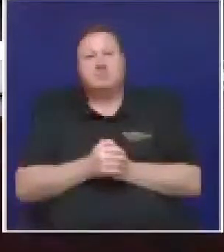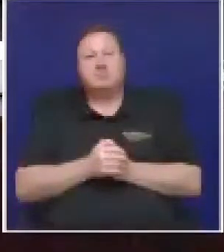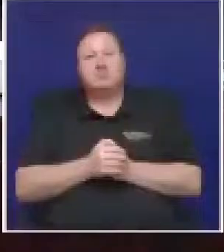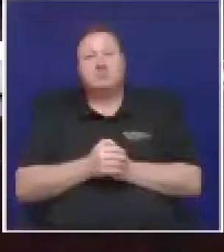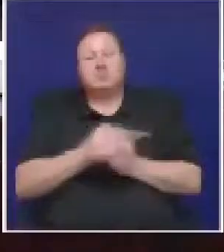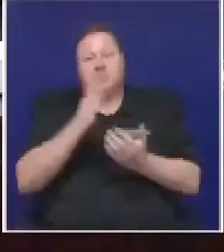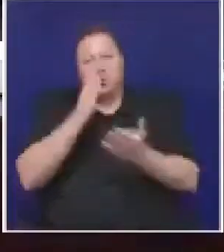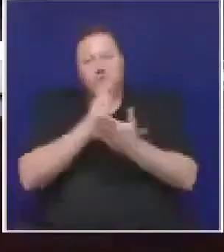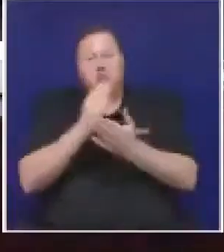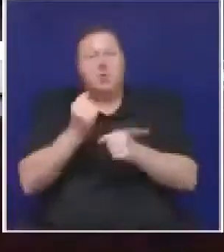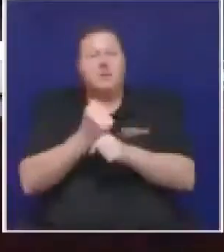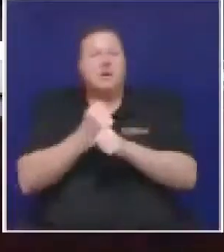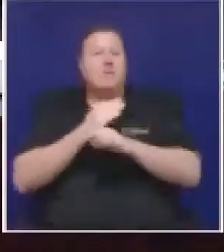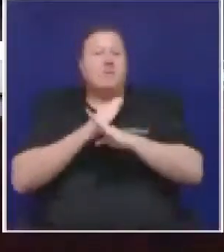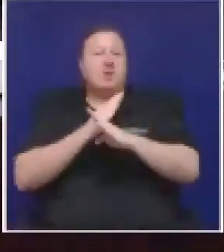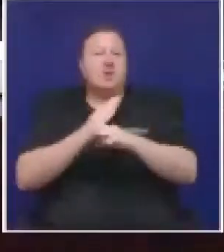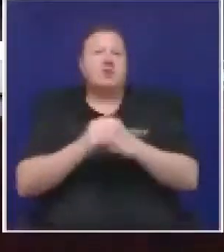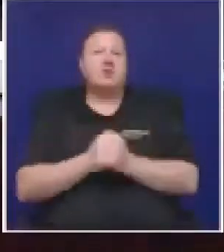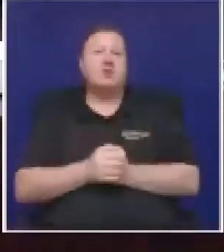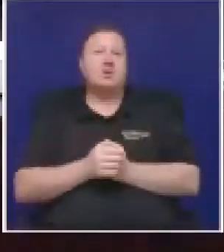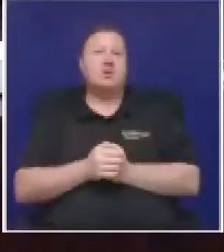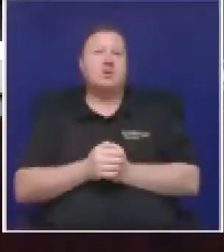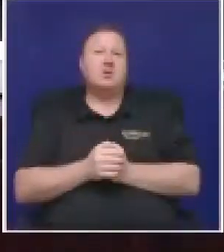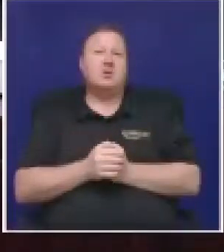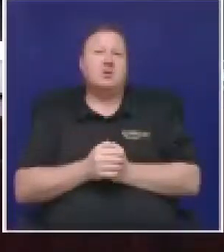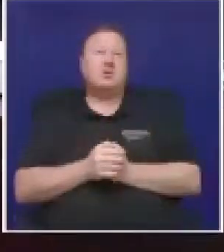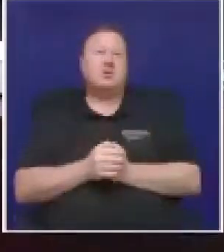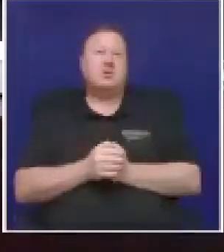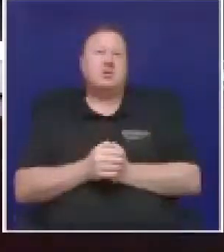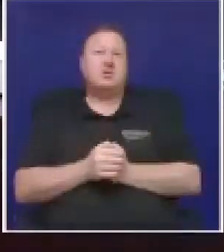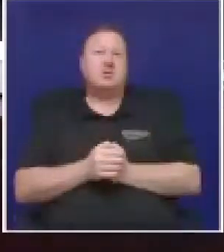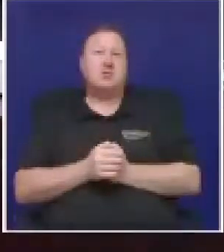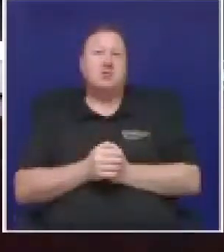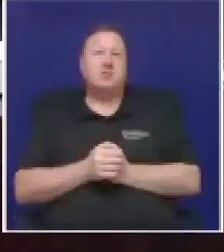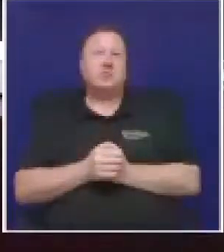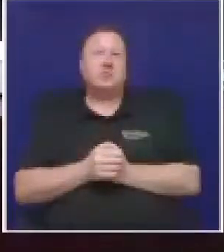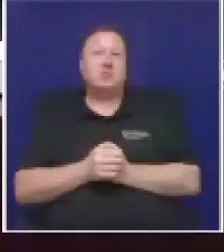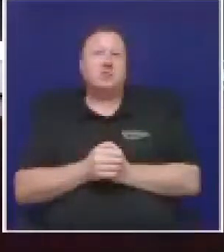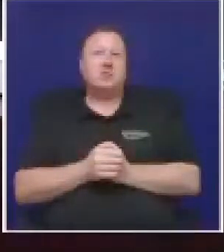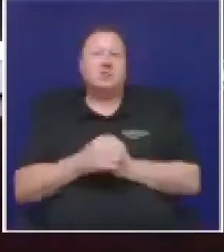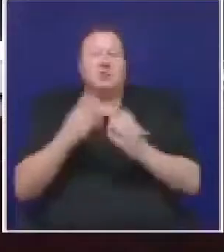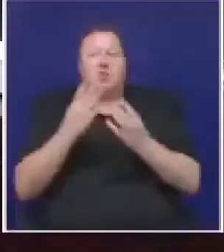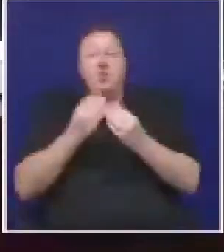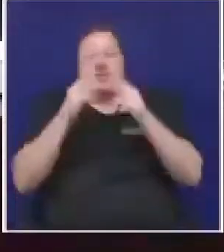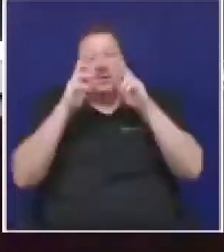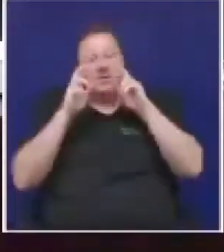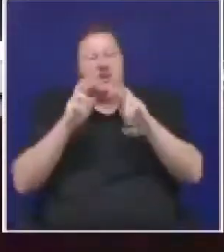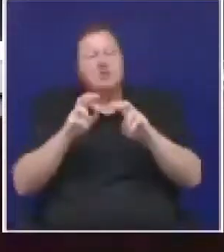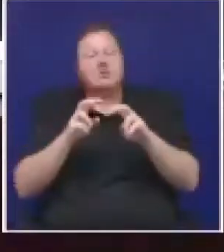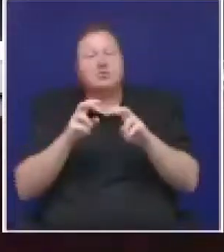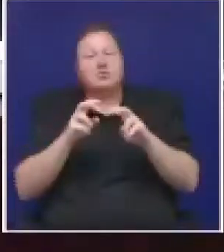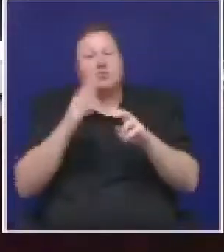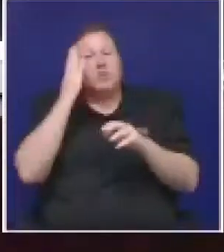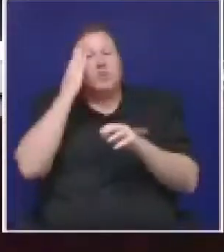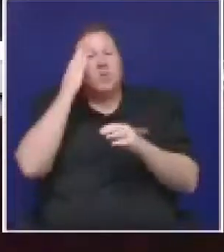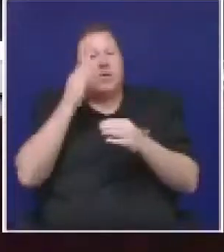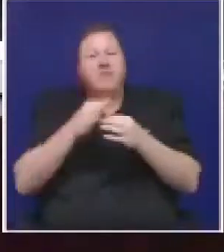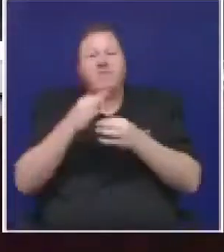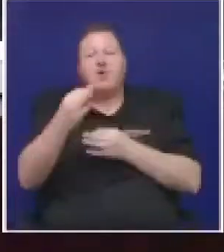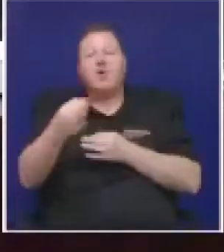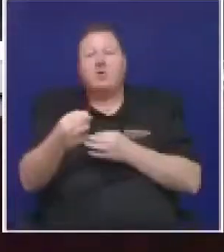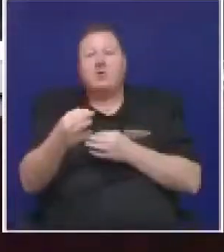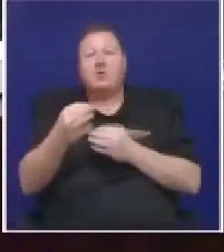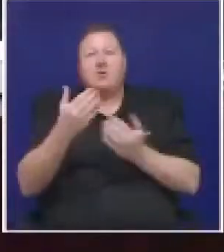prevention. So with intelligence, we are able then to know in advance or be able